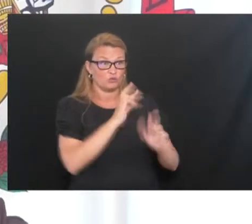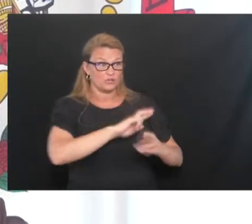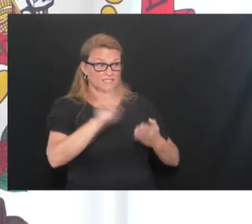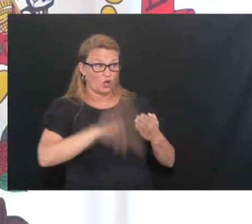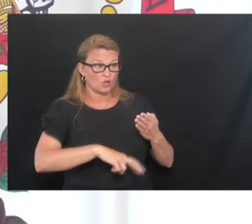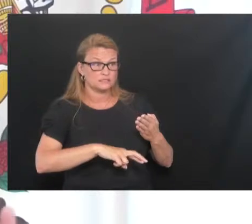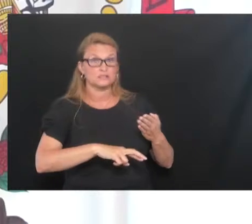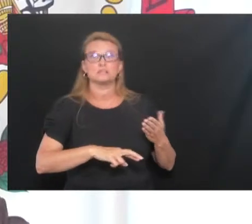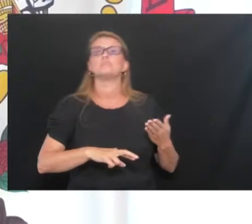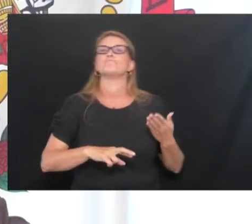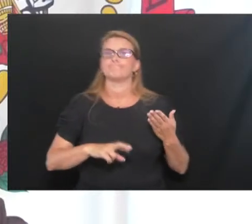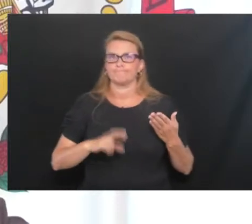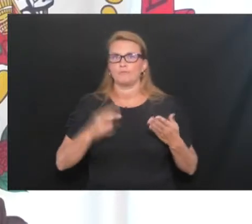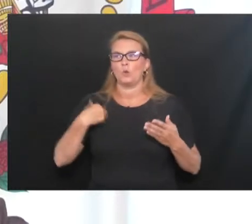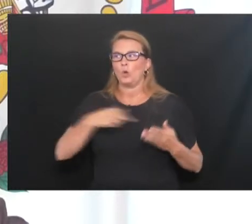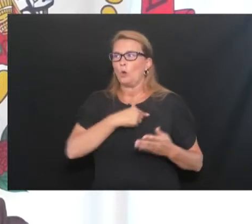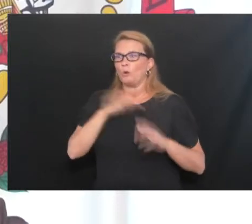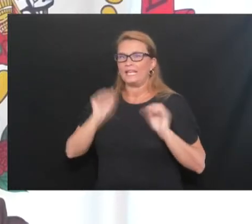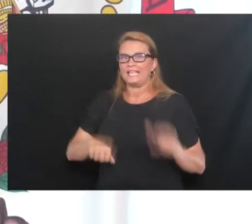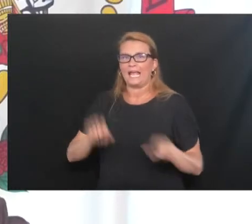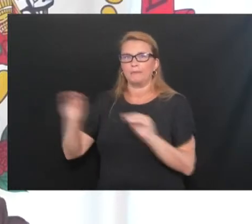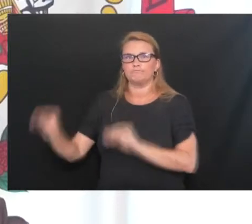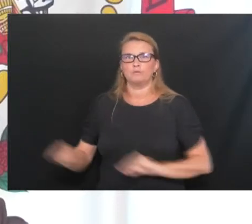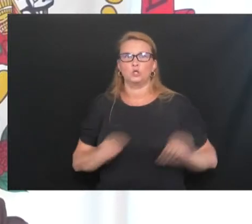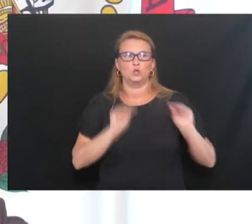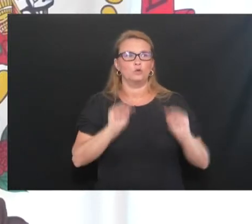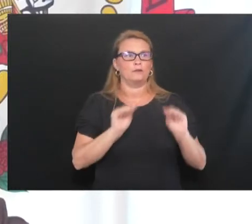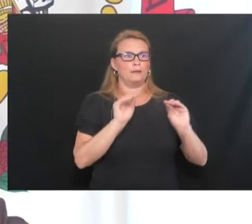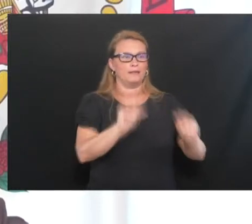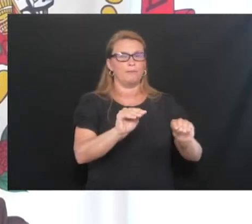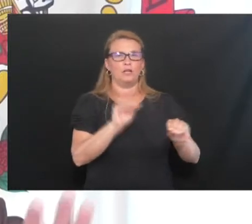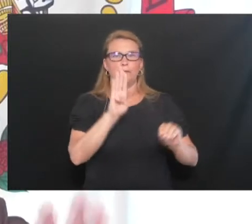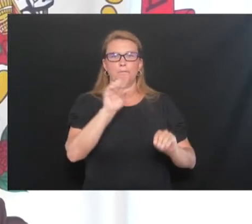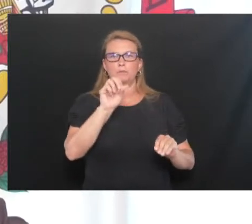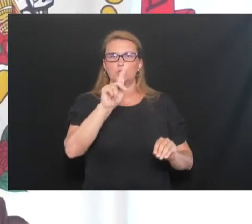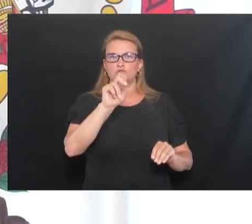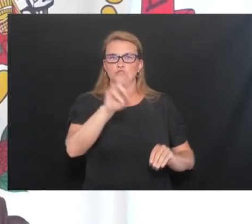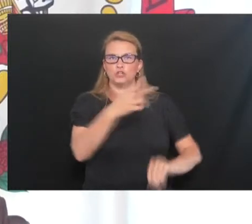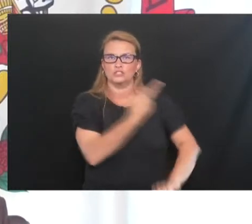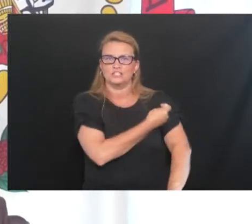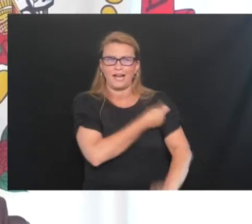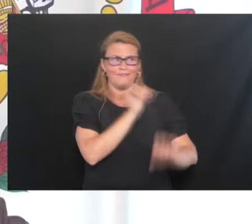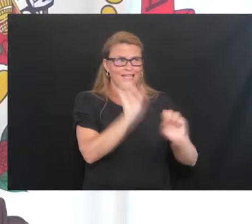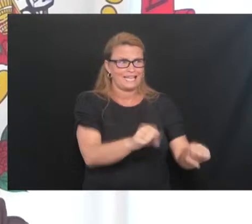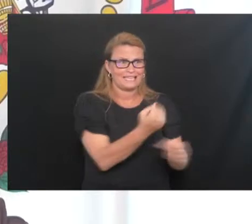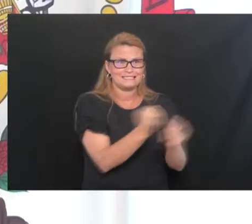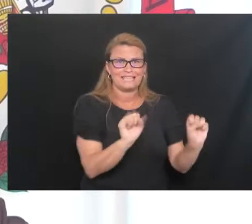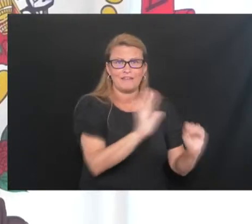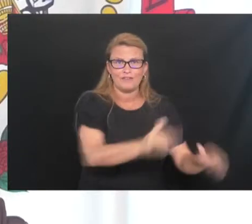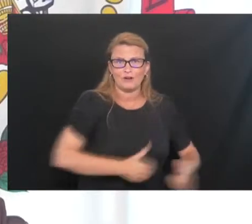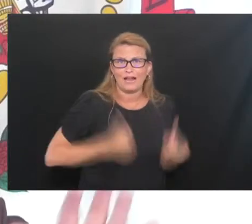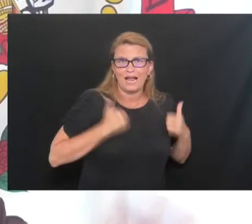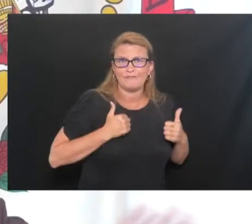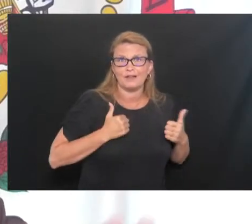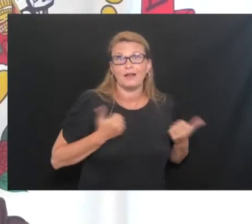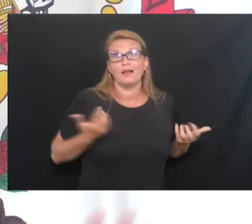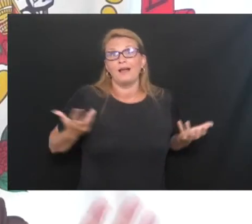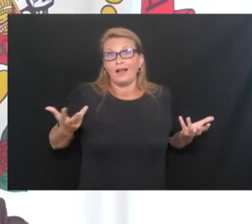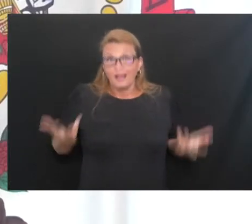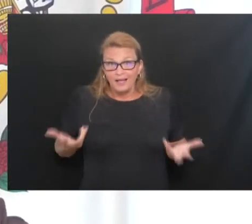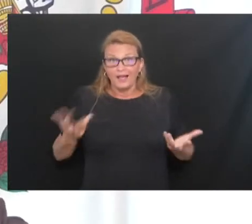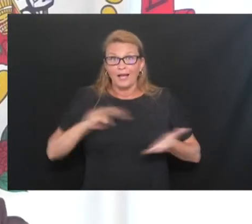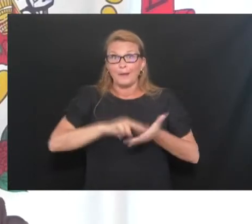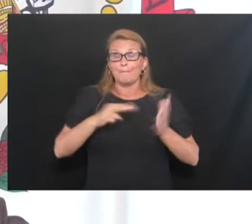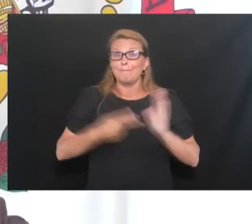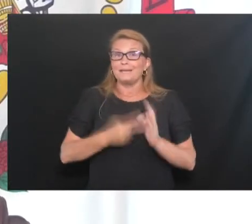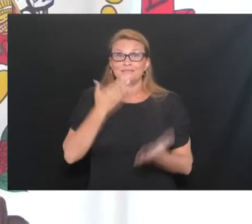and we absolutely can move toward the possibility of a booster shot that could save their life, what have we done but